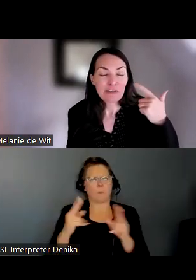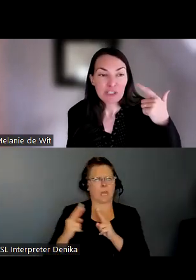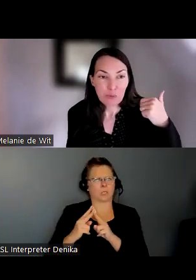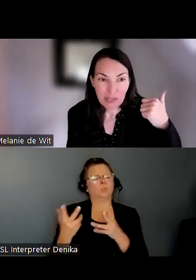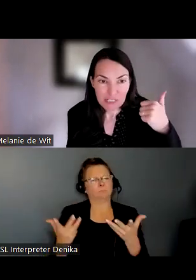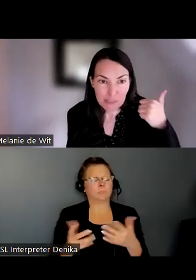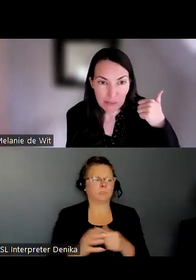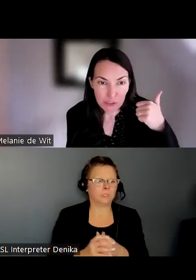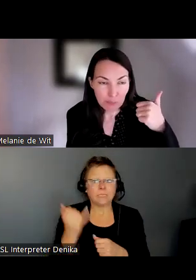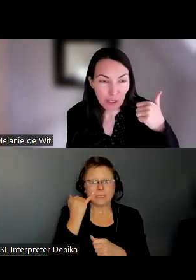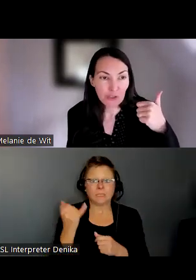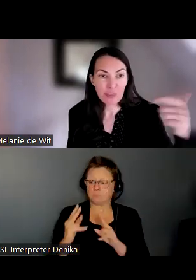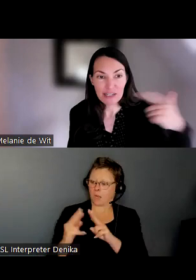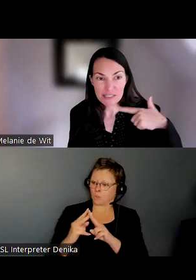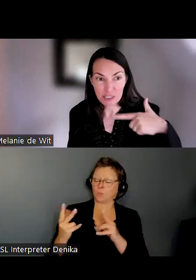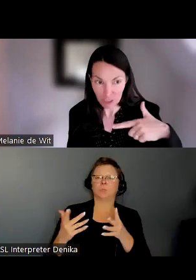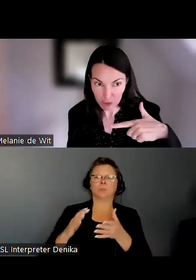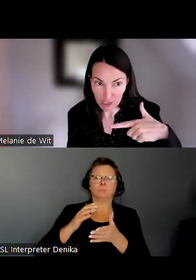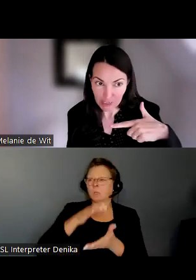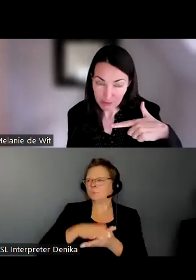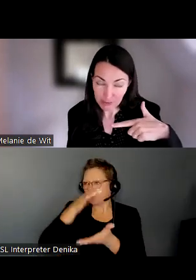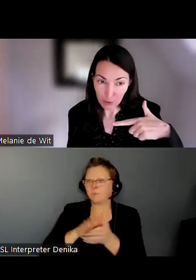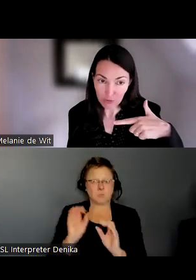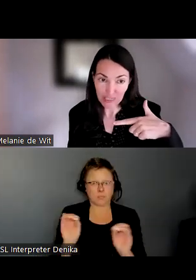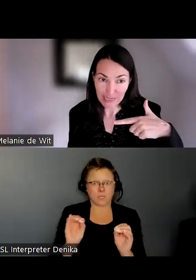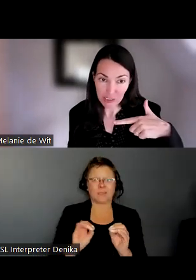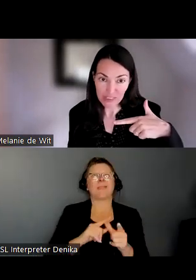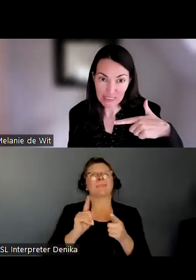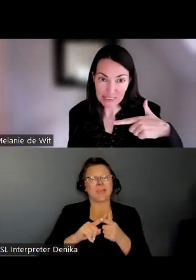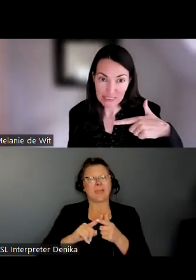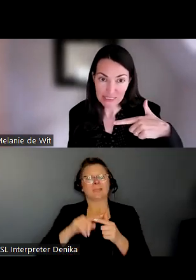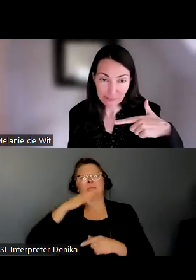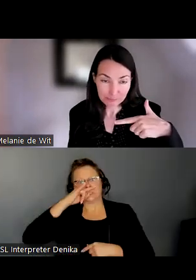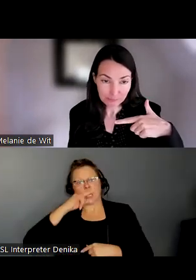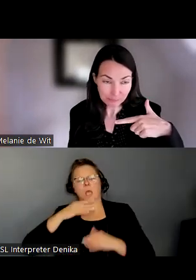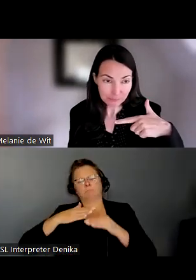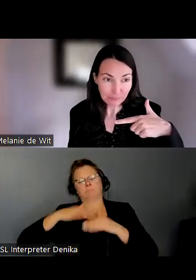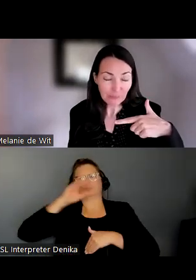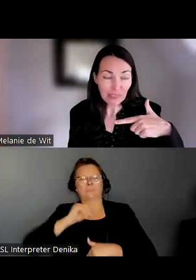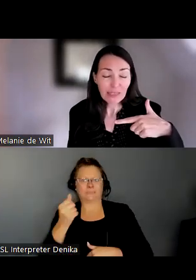Then if you don't have a spouse or partner, then it's a child over the age of 16.